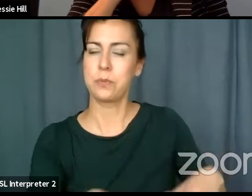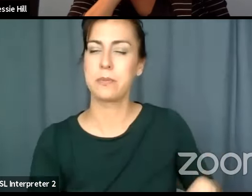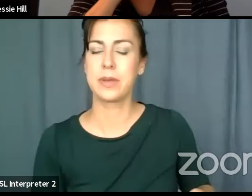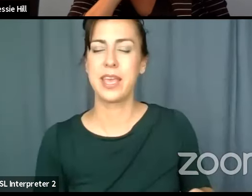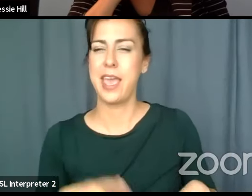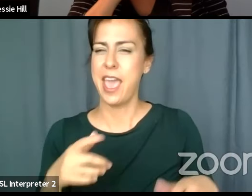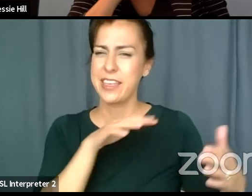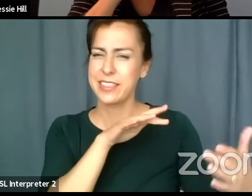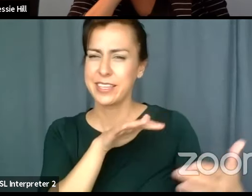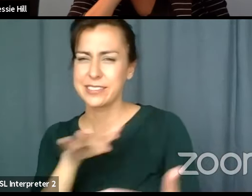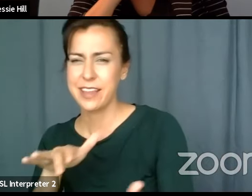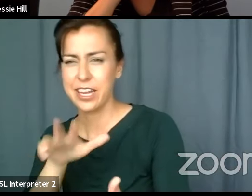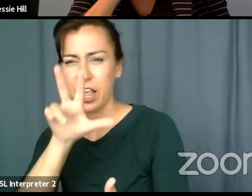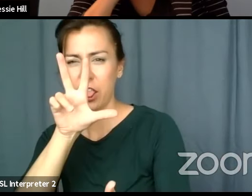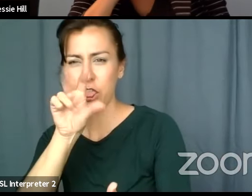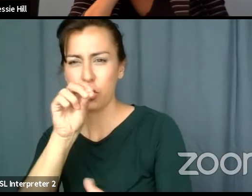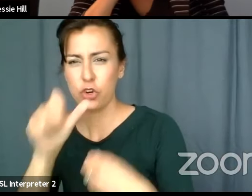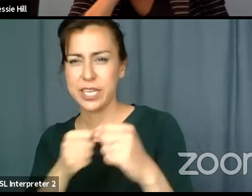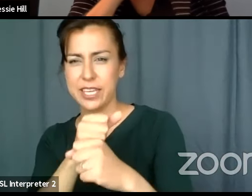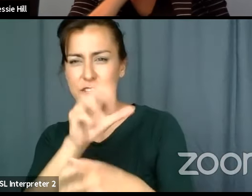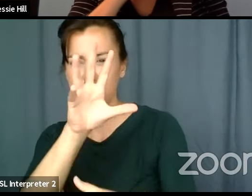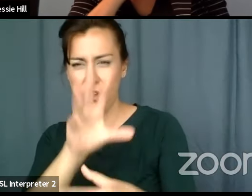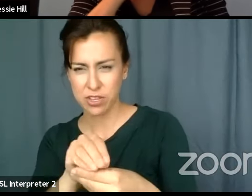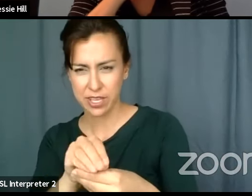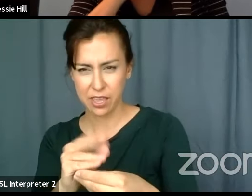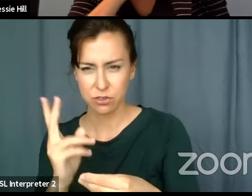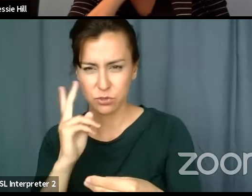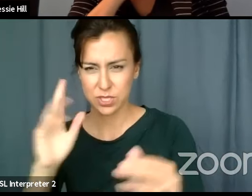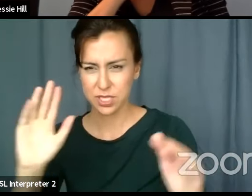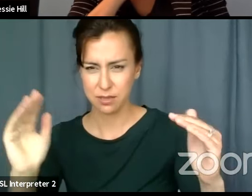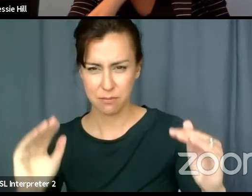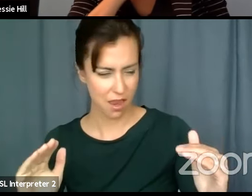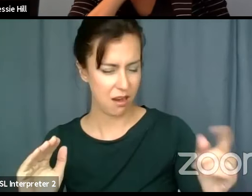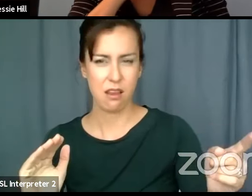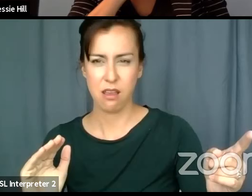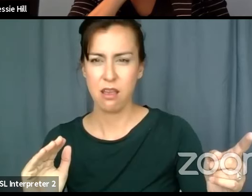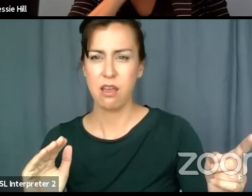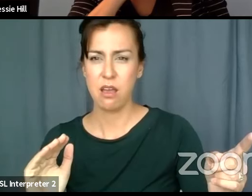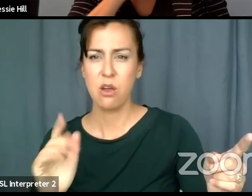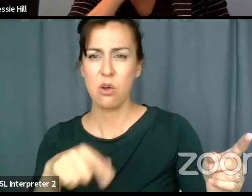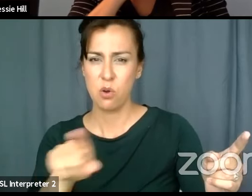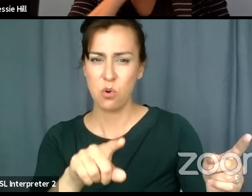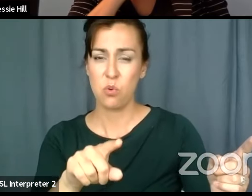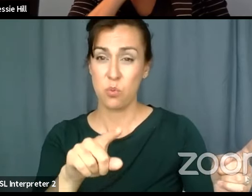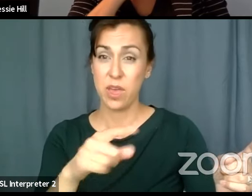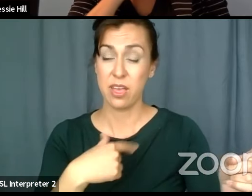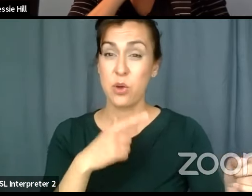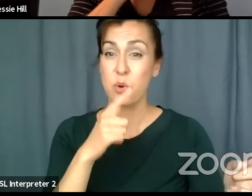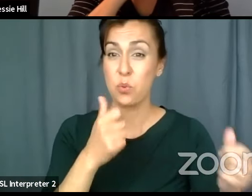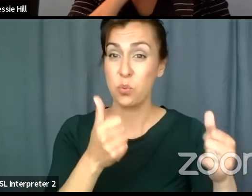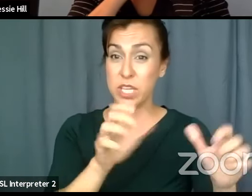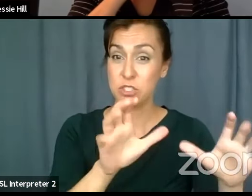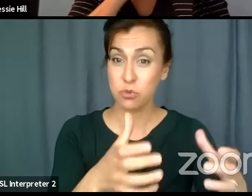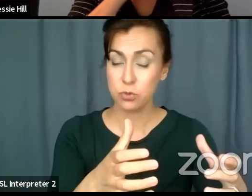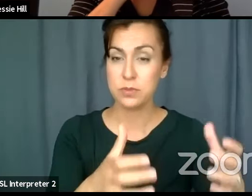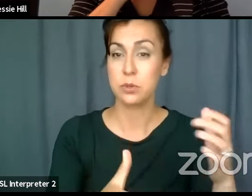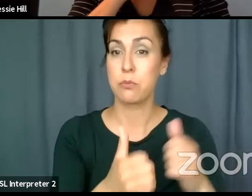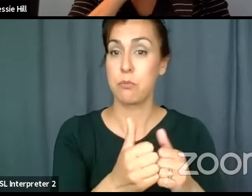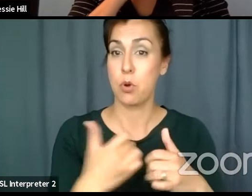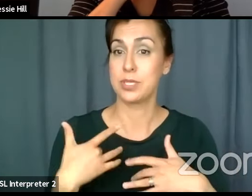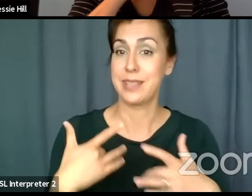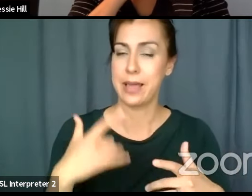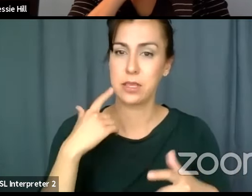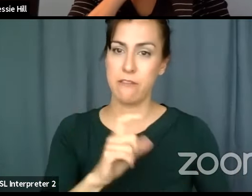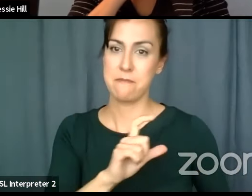whether otherwise equally threatening protest events are more likely to be policed when there are African-American participants